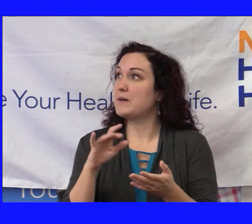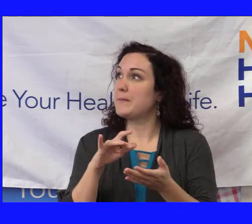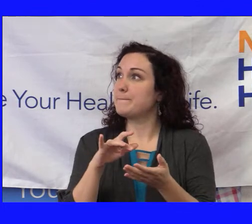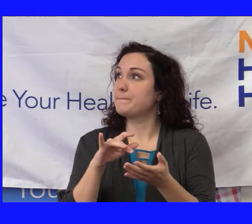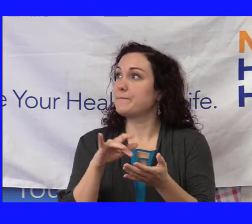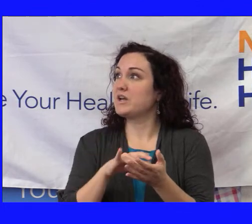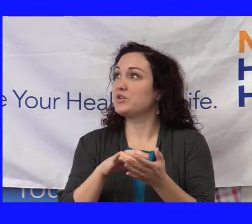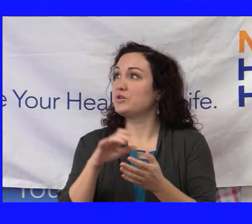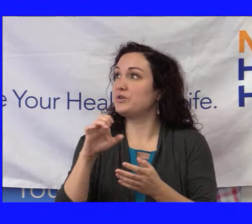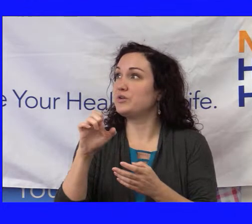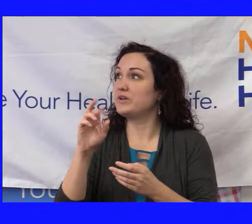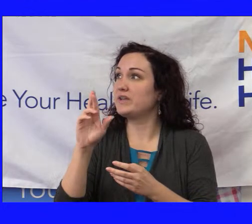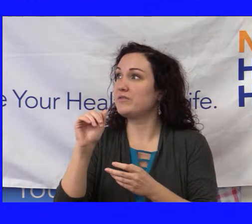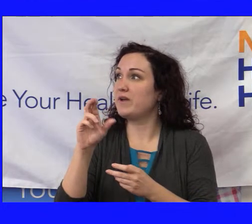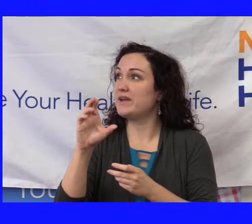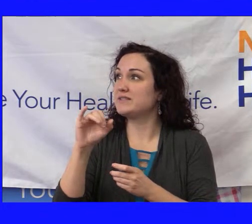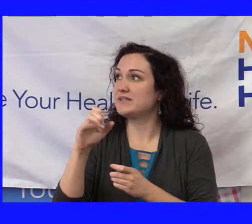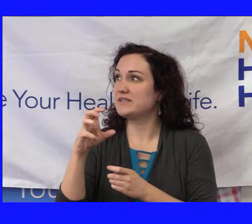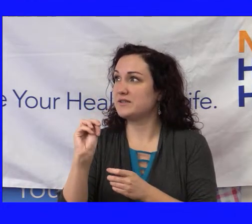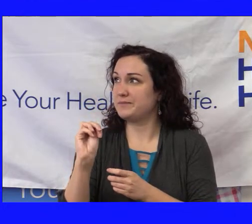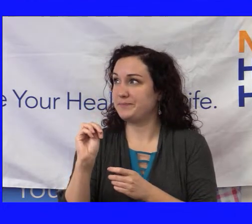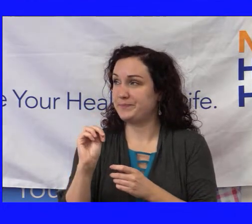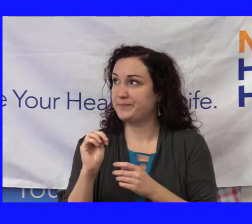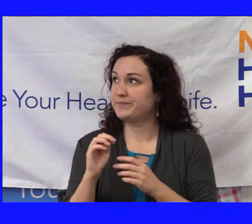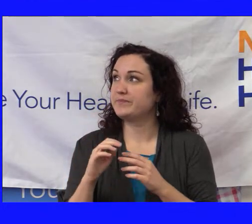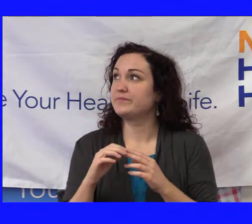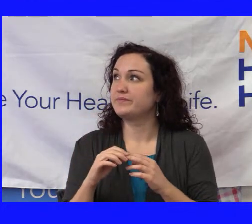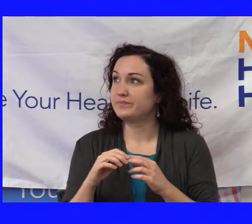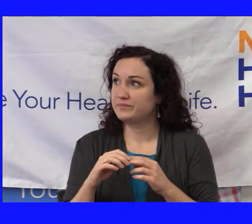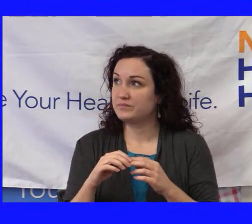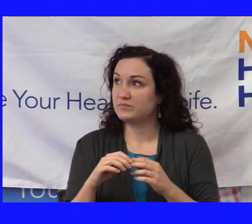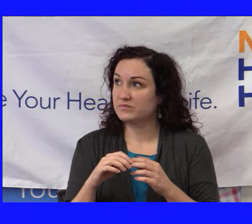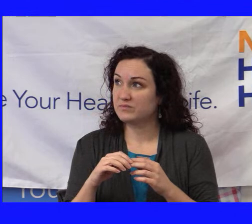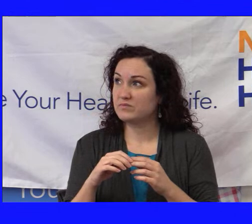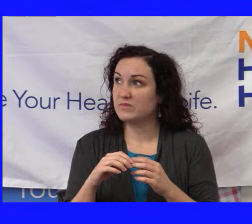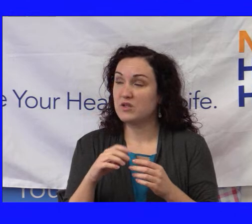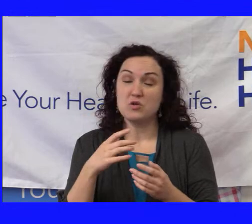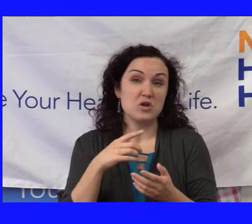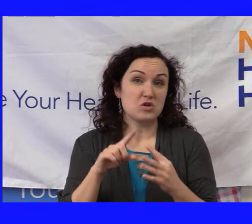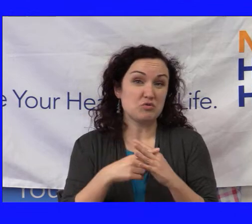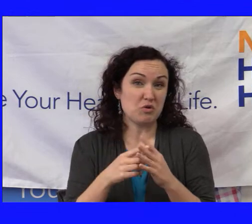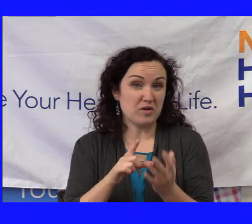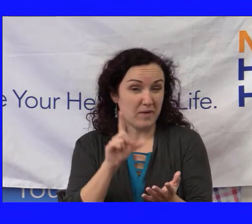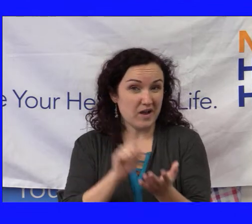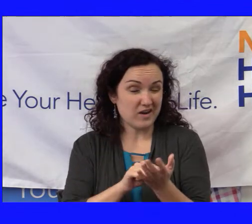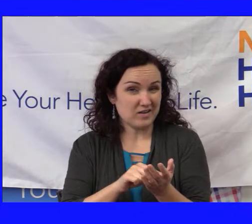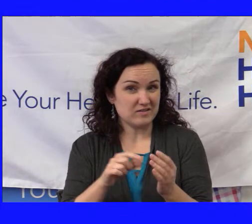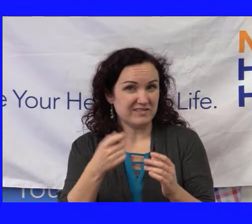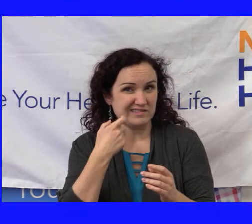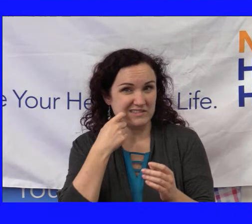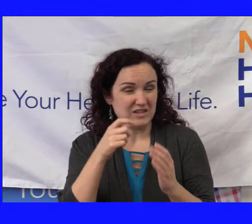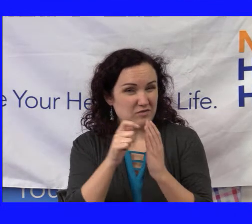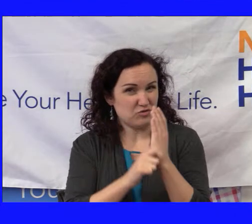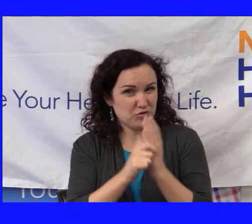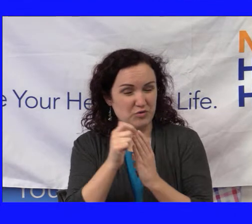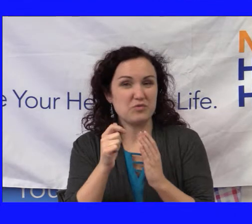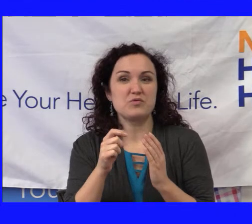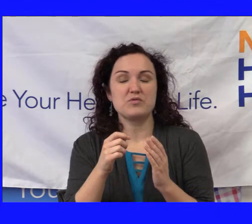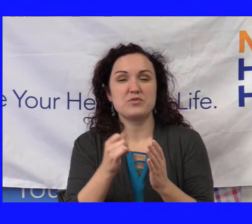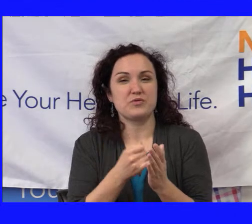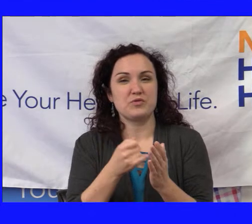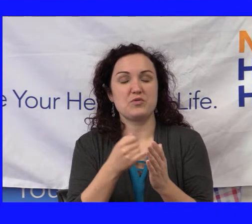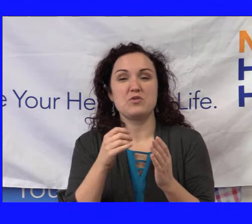was really energized by a New England Journal of Medicine article that was published late last summer titled Hidden in Plain